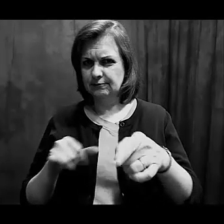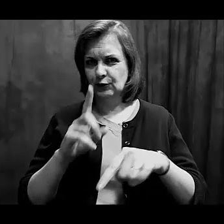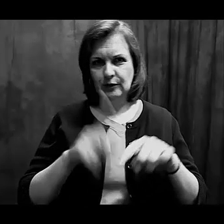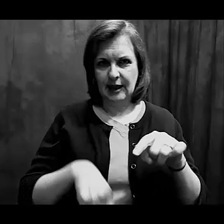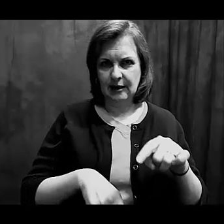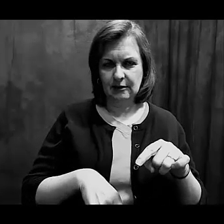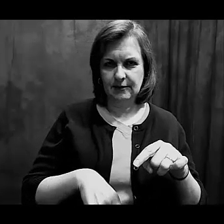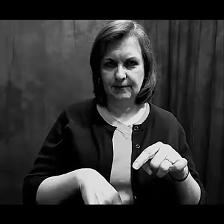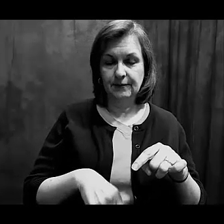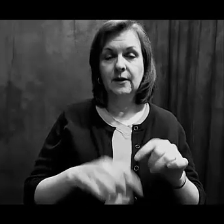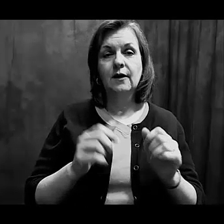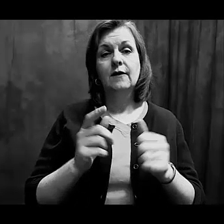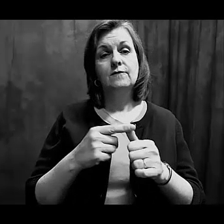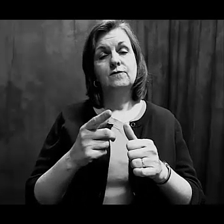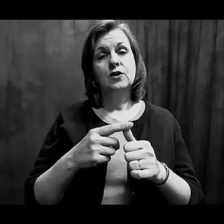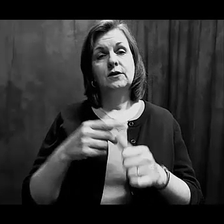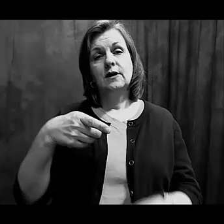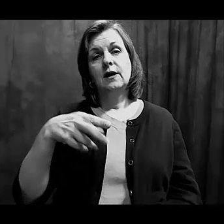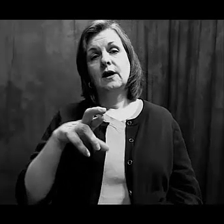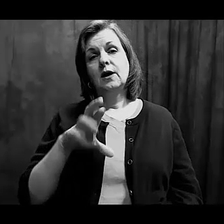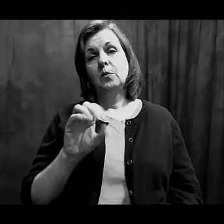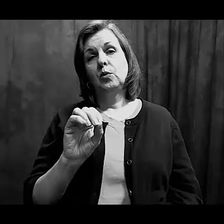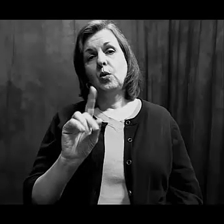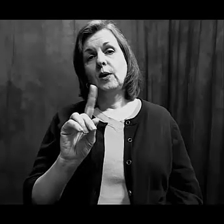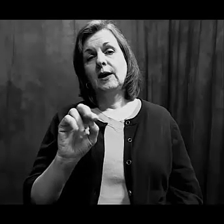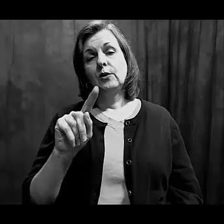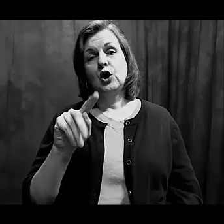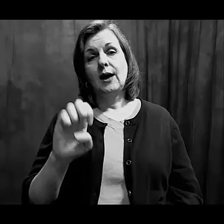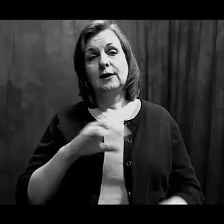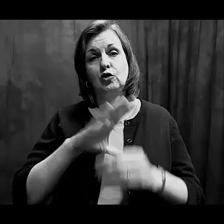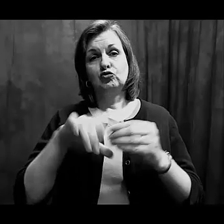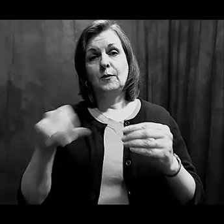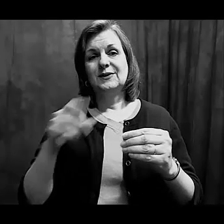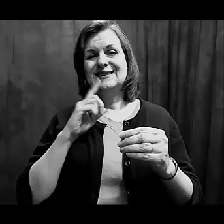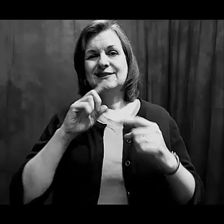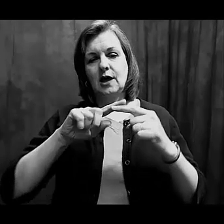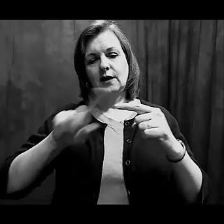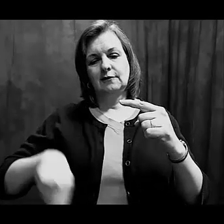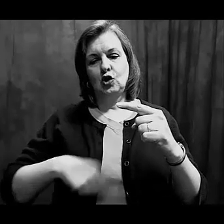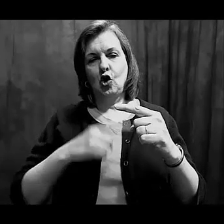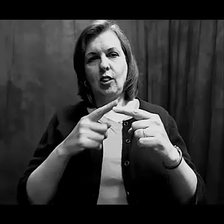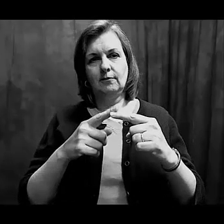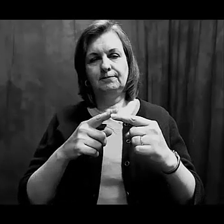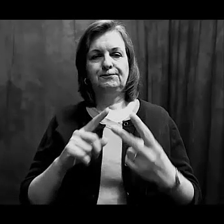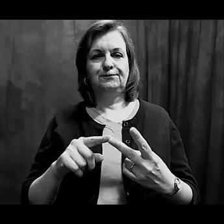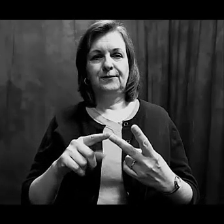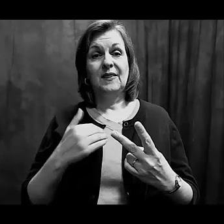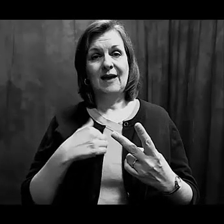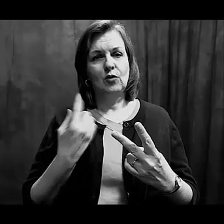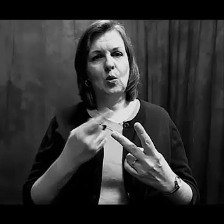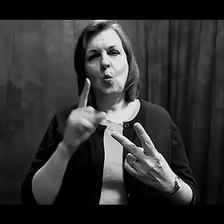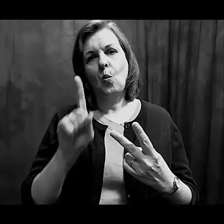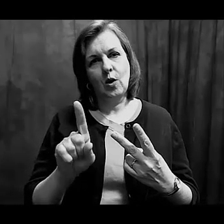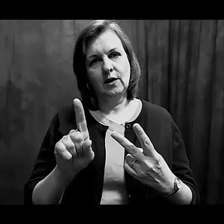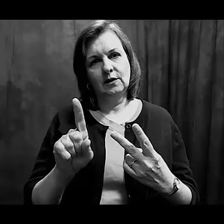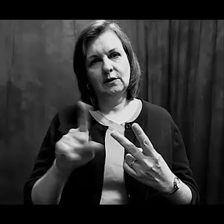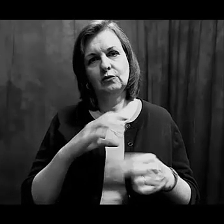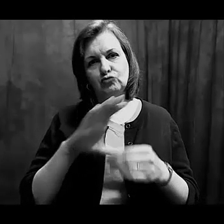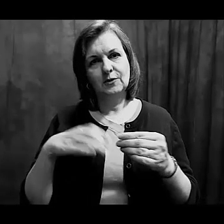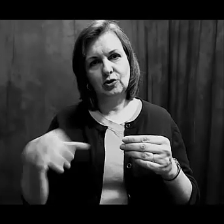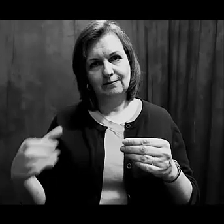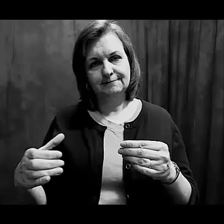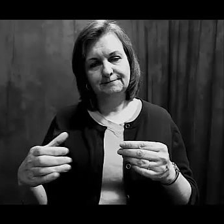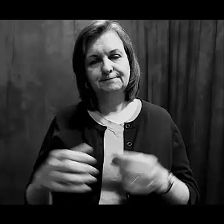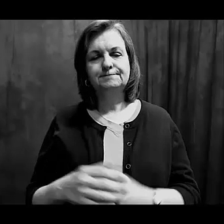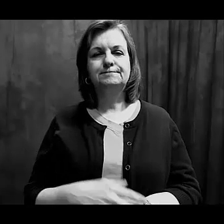you can't? Well, with a prokaryotic chromosome, first we look at it being circular. There's only